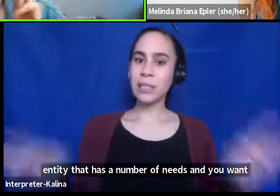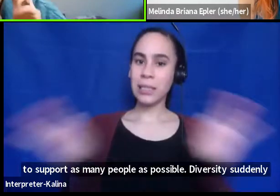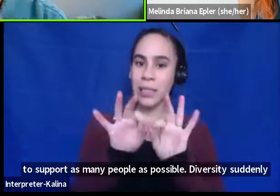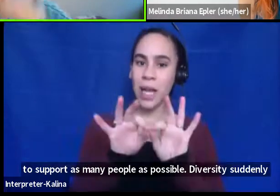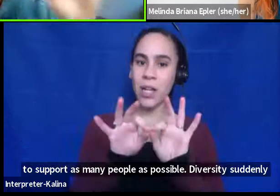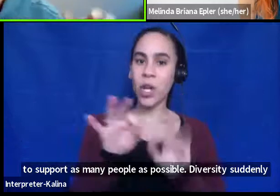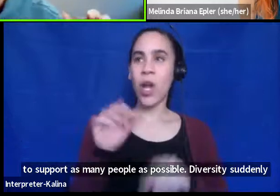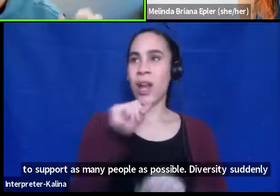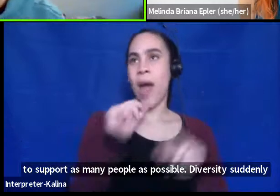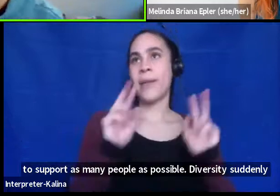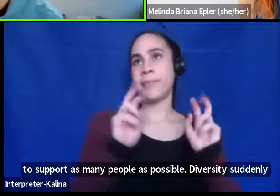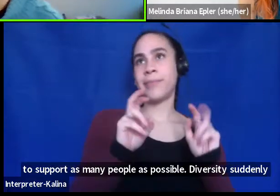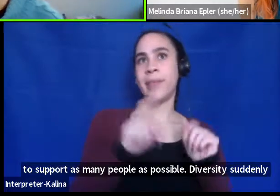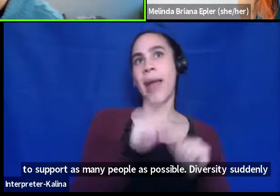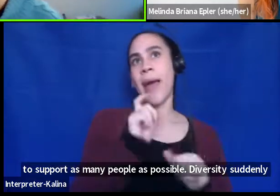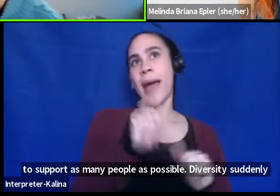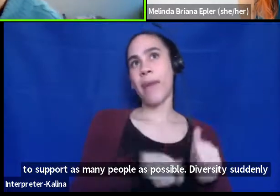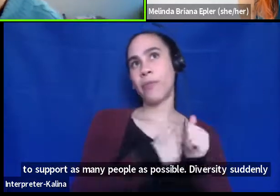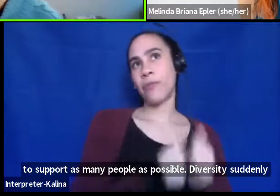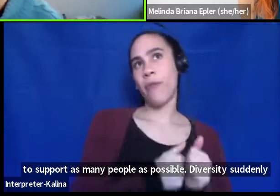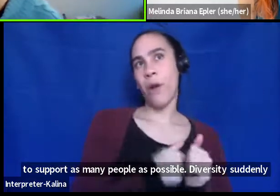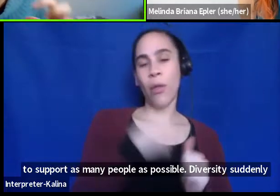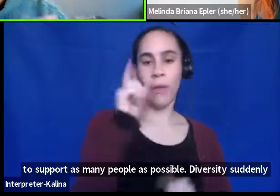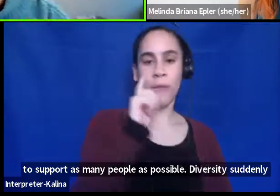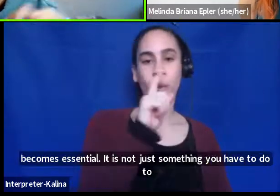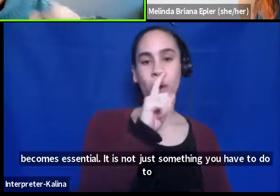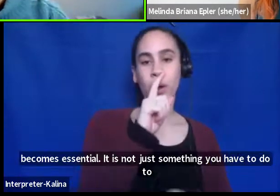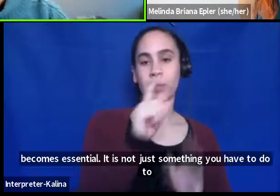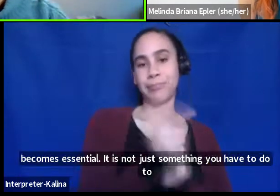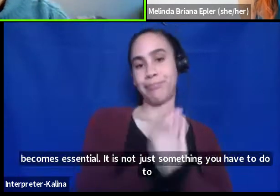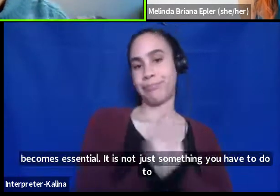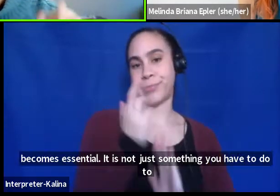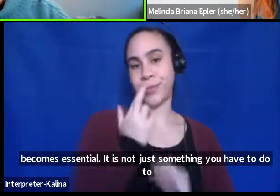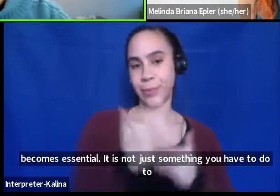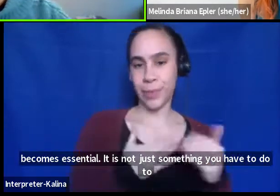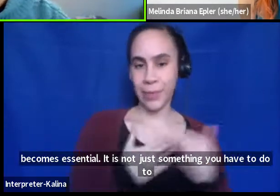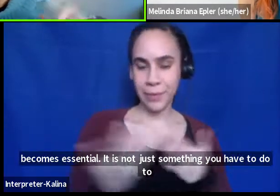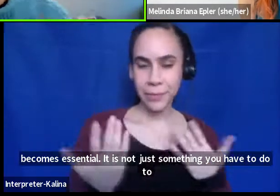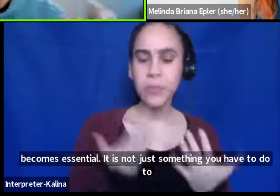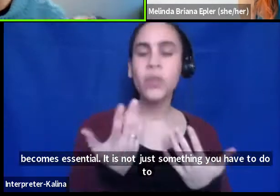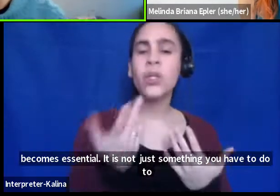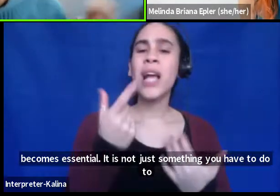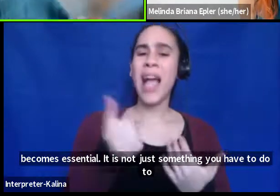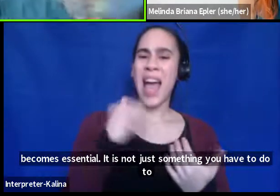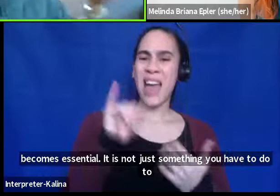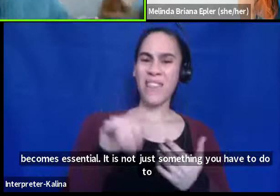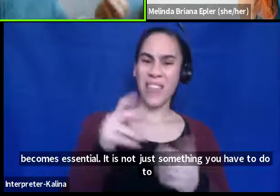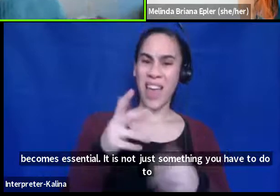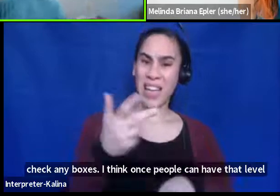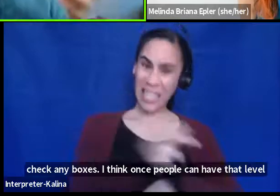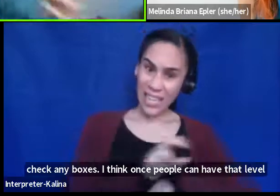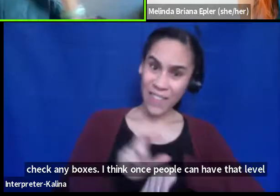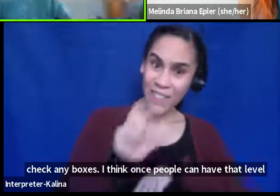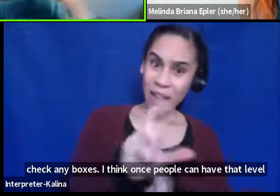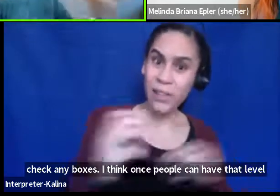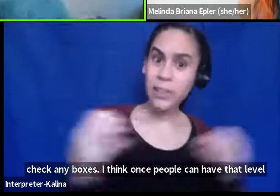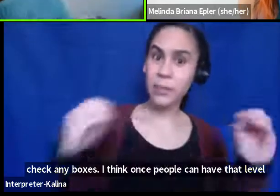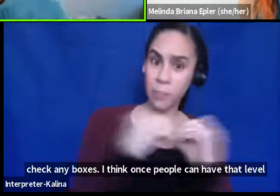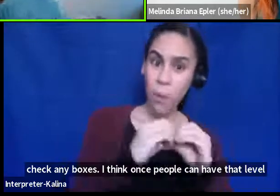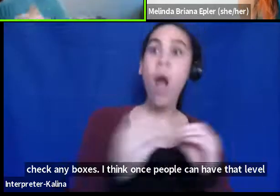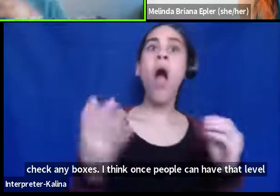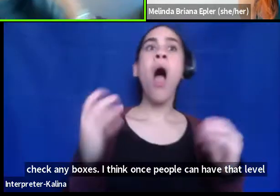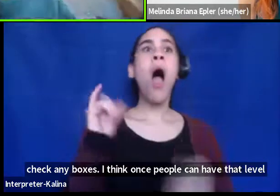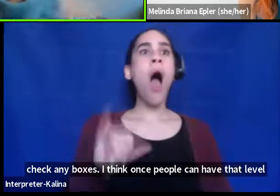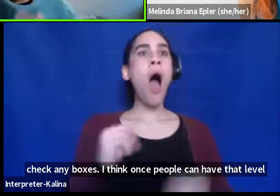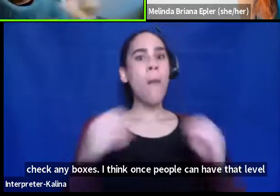have to do to check any boxes. And I think once people can have that level of investment and like, oh my God, the more people we have